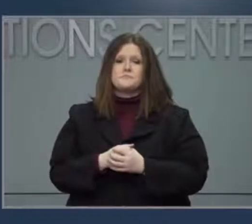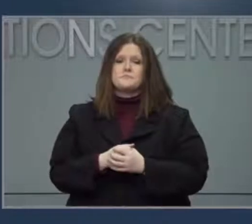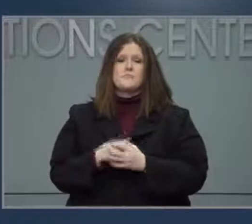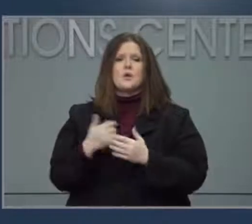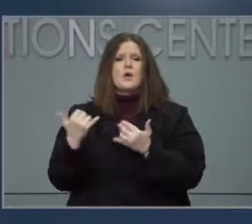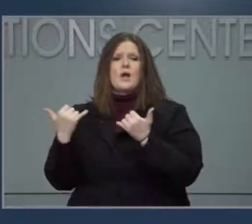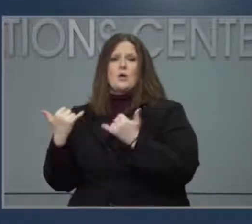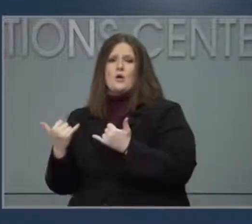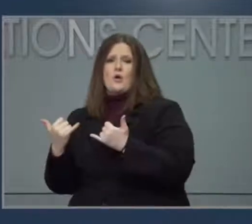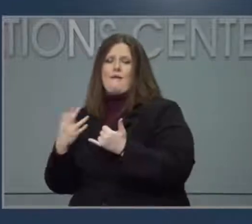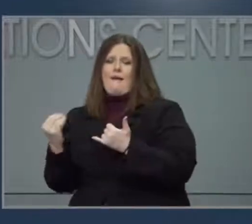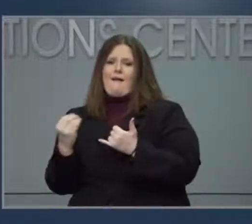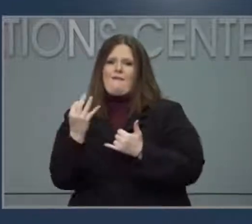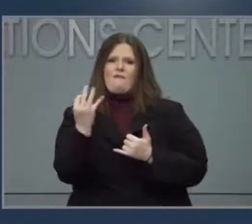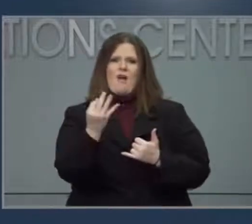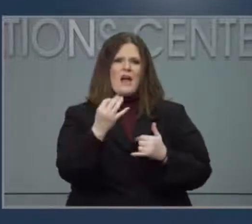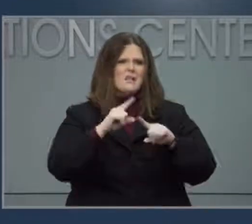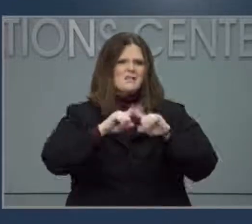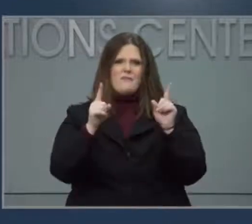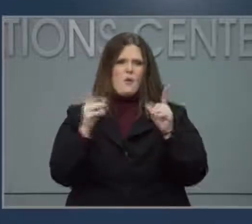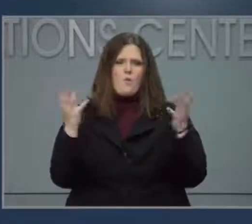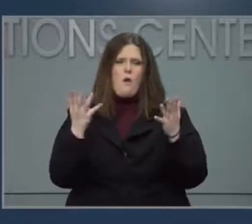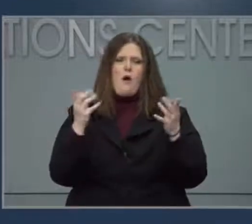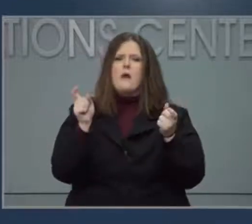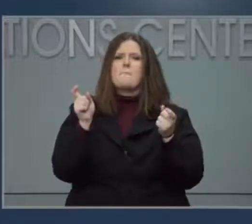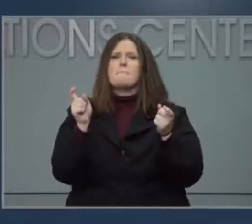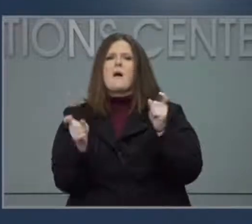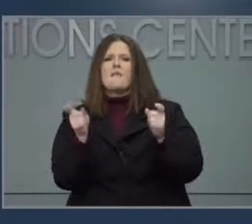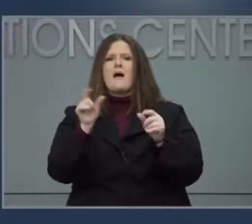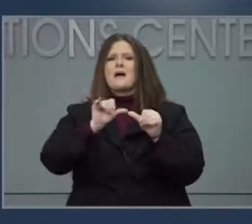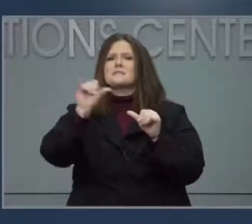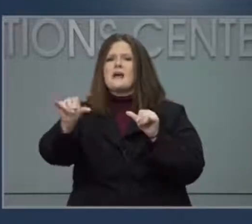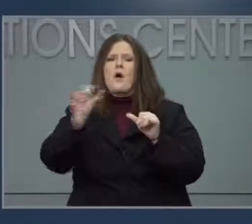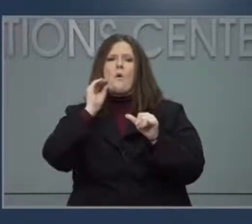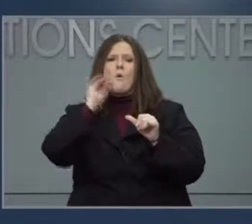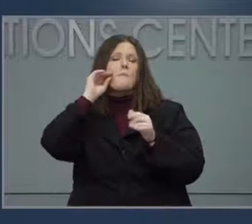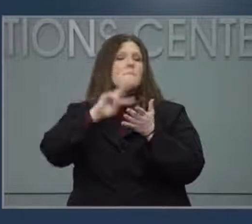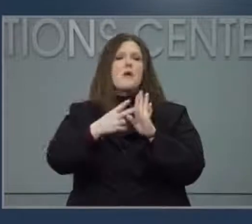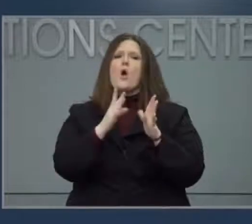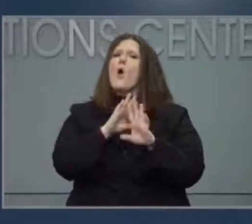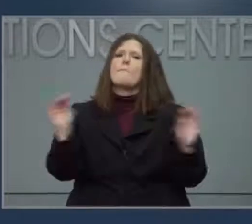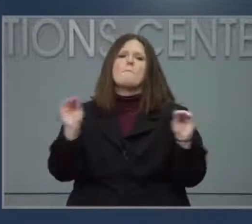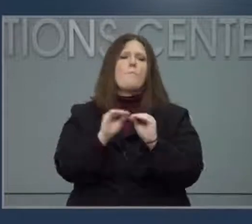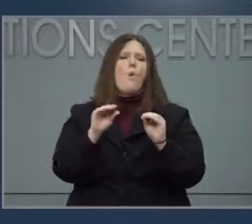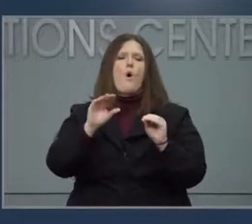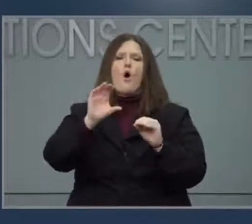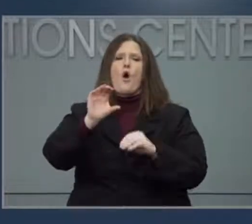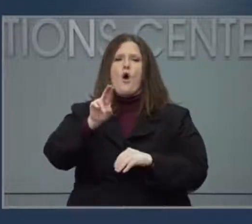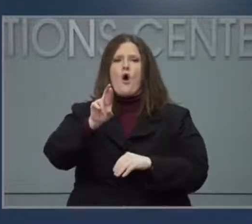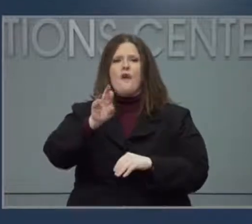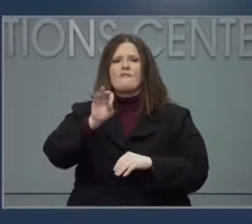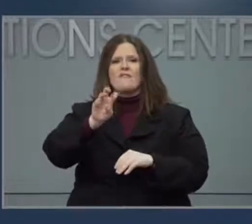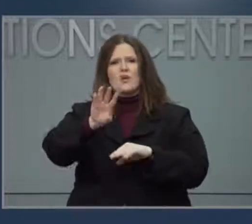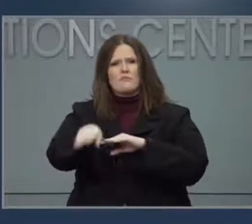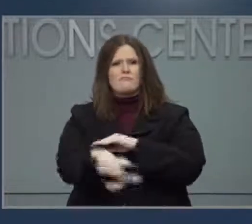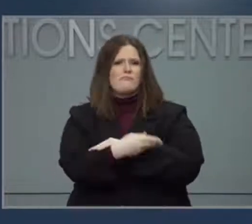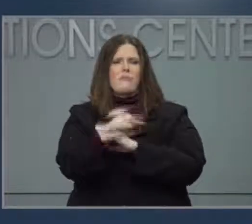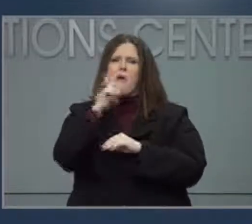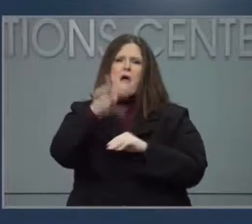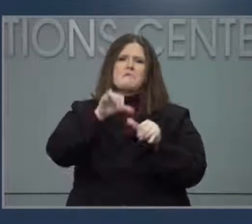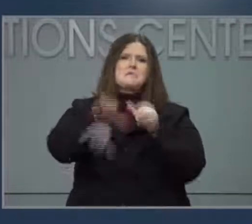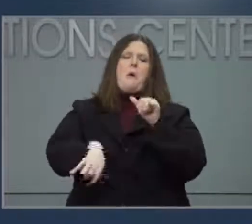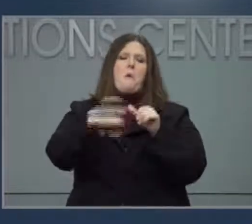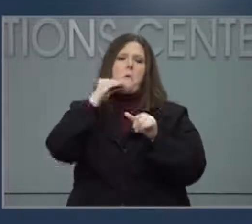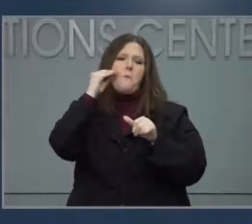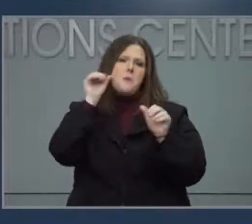the modified stay-at-home order. That means no more curfew starting Friday, and more opportunities to